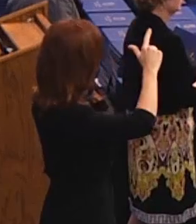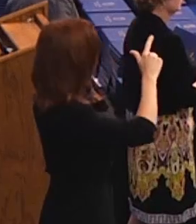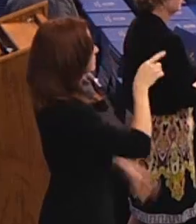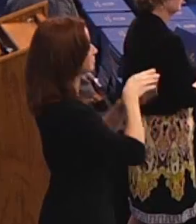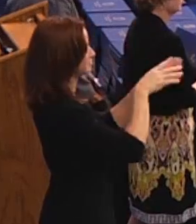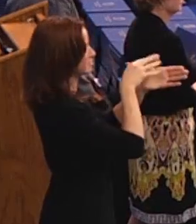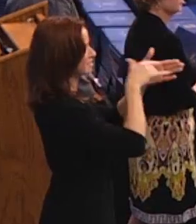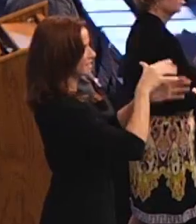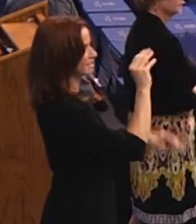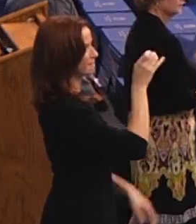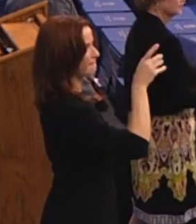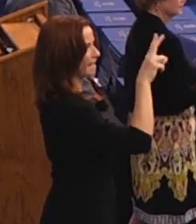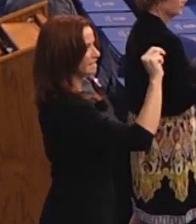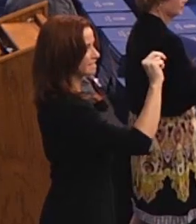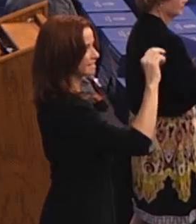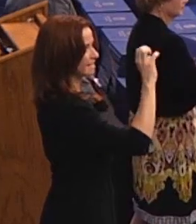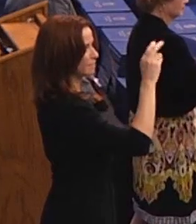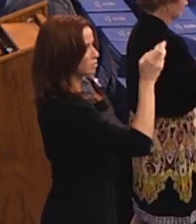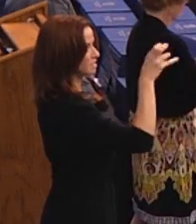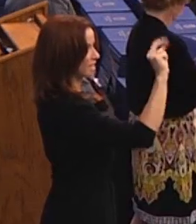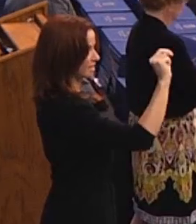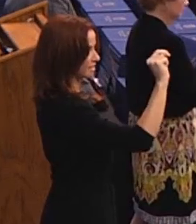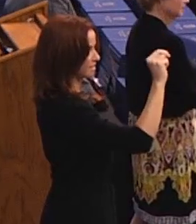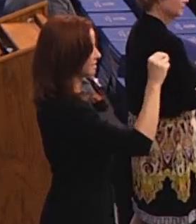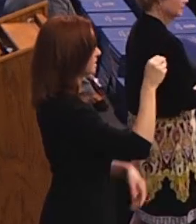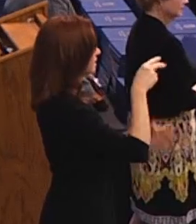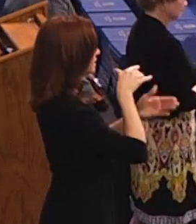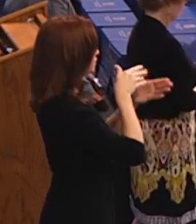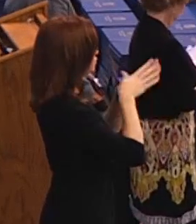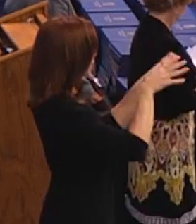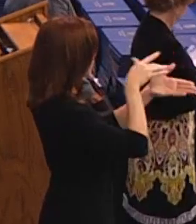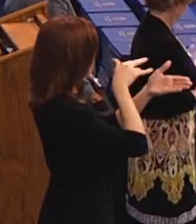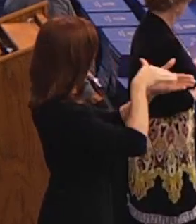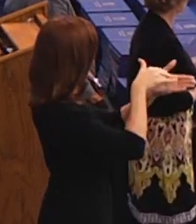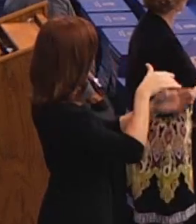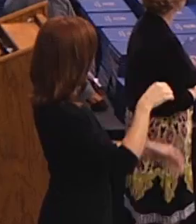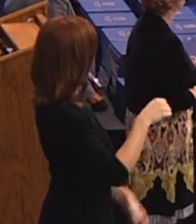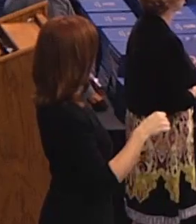Madison Brianne Emerson, General Studies.